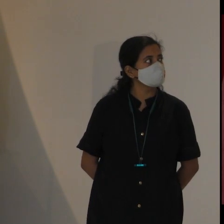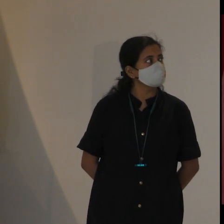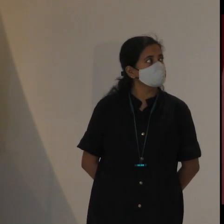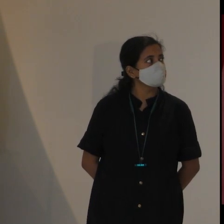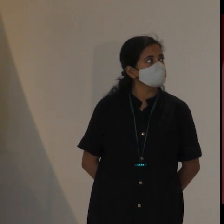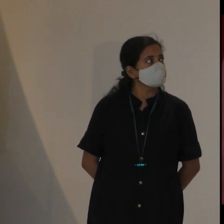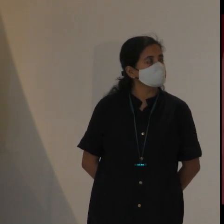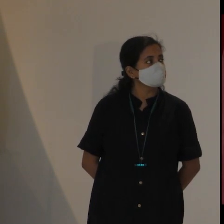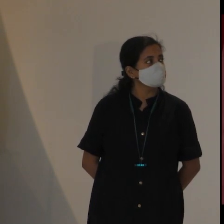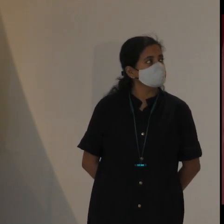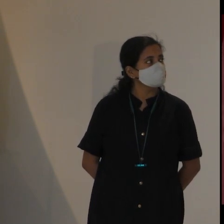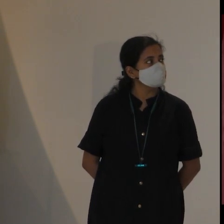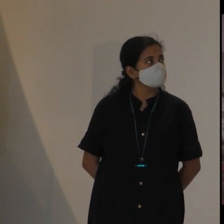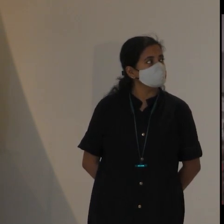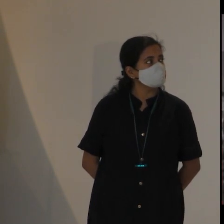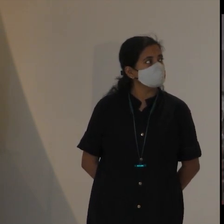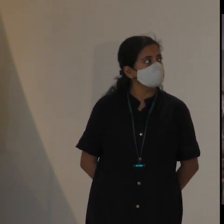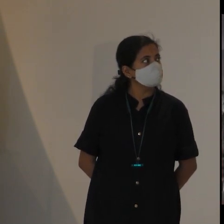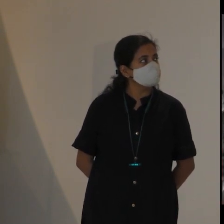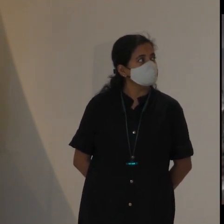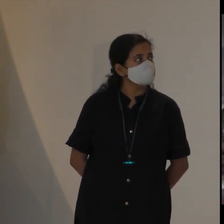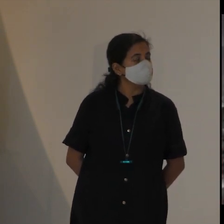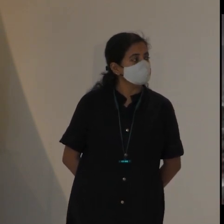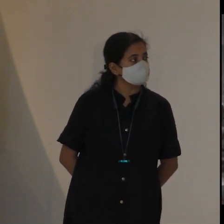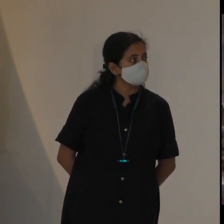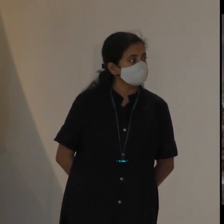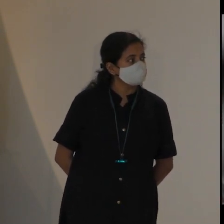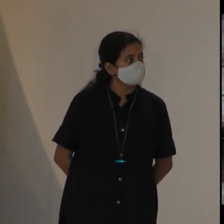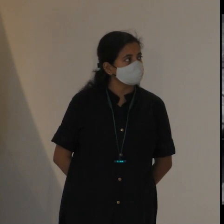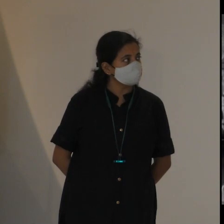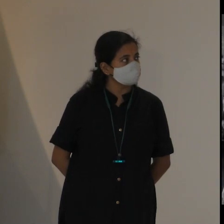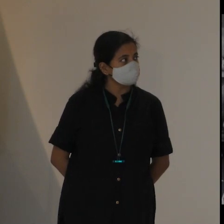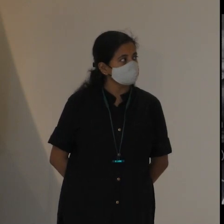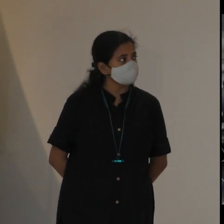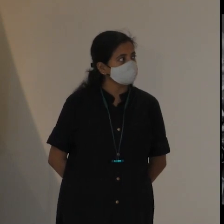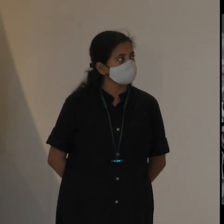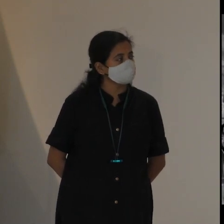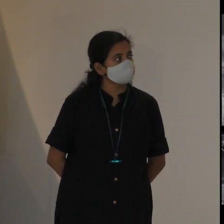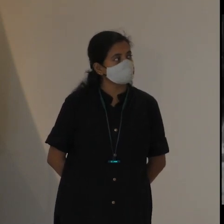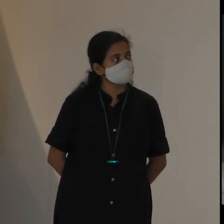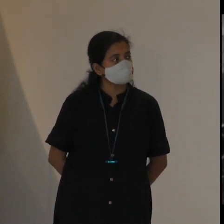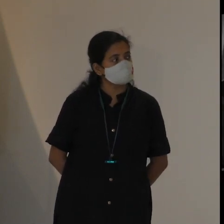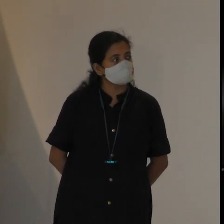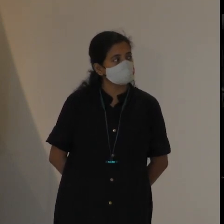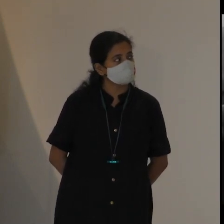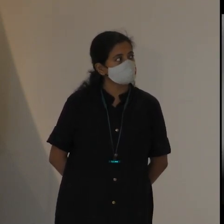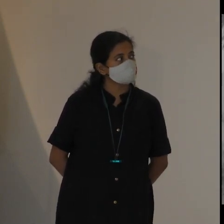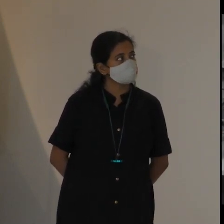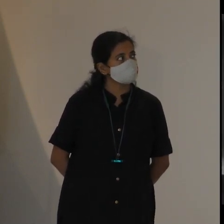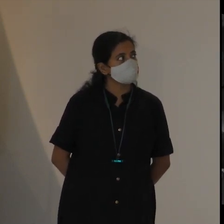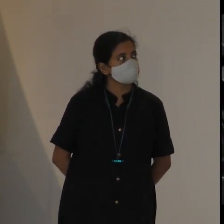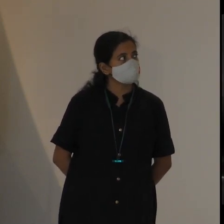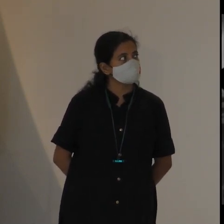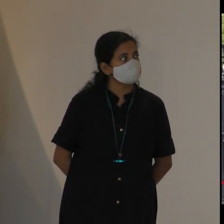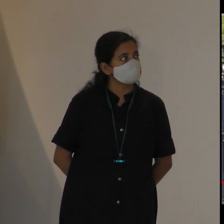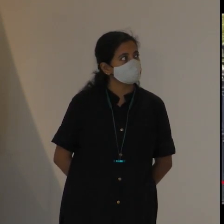well-carved rock, it is a living ancestor. This very important statue is on display in a museum thousands